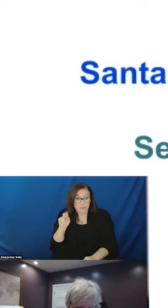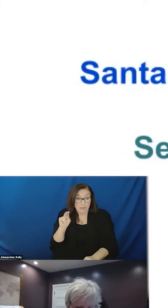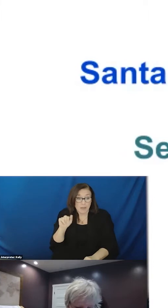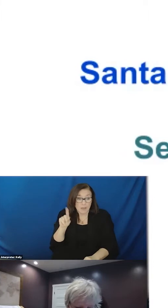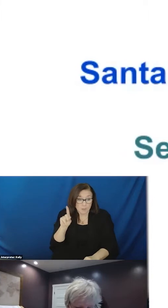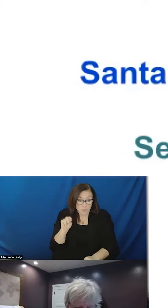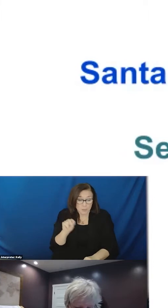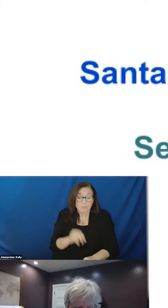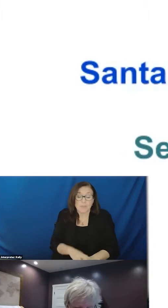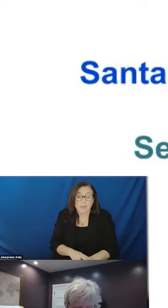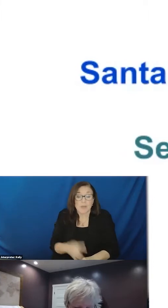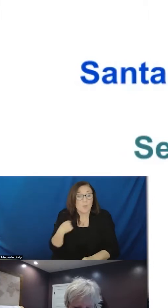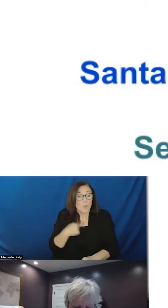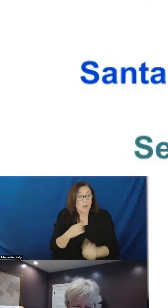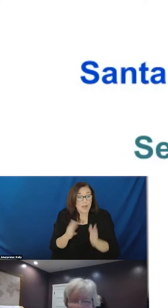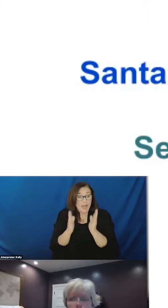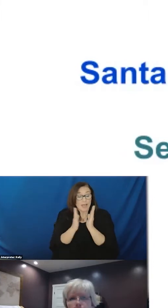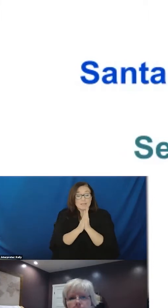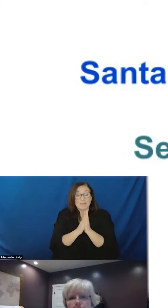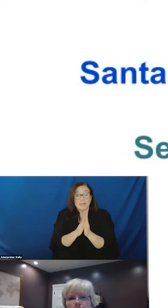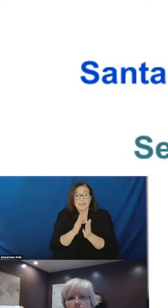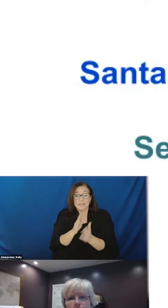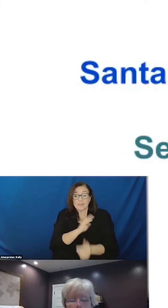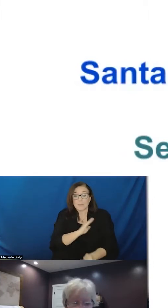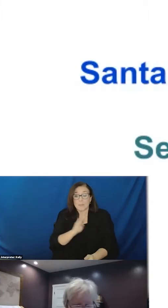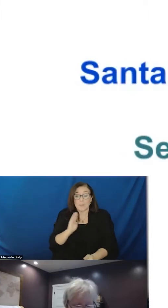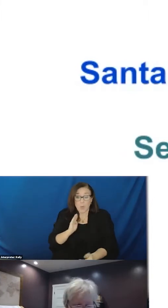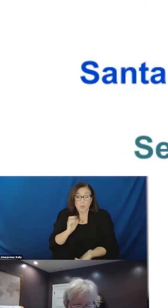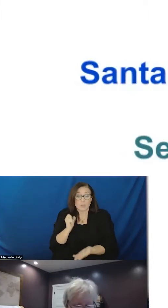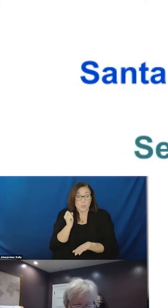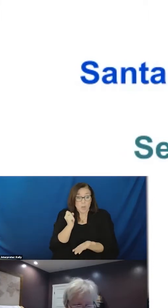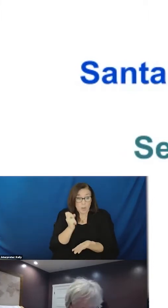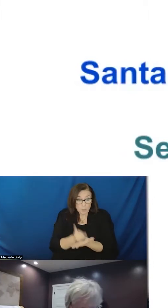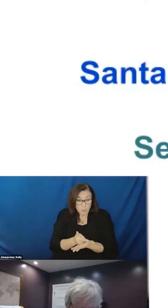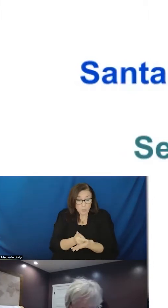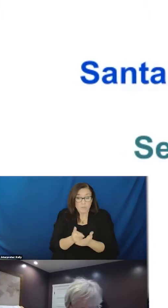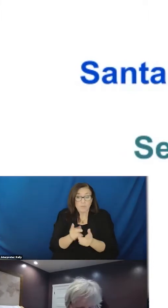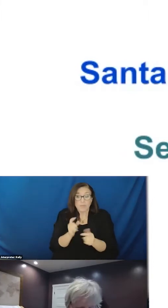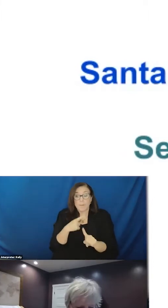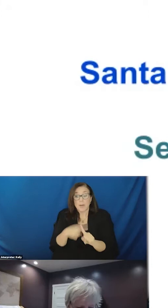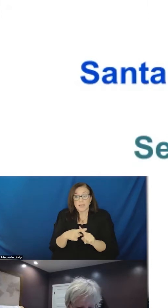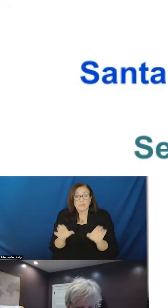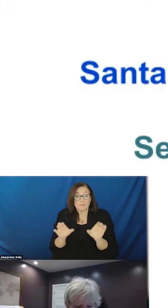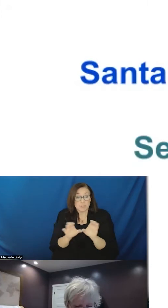asking the board to approve the positive certification of the interim for